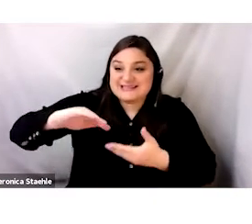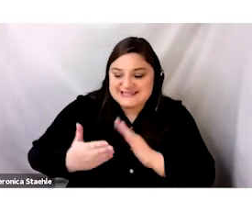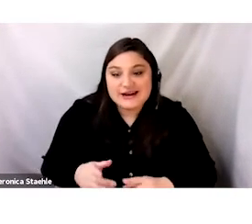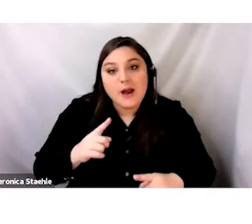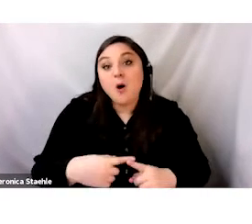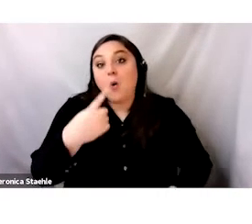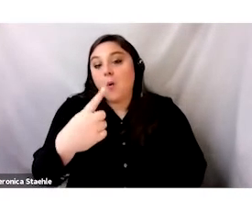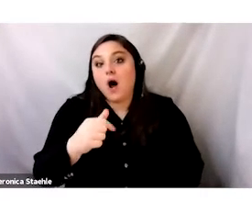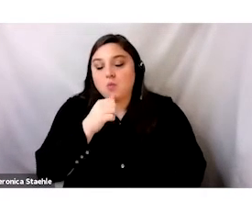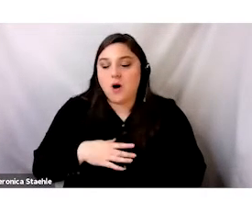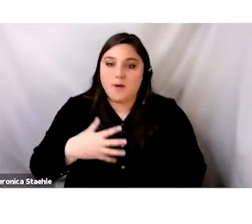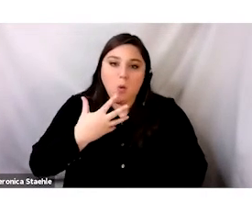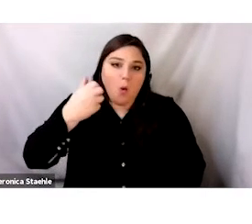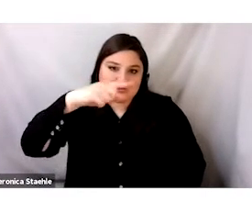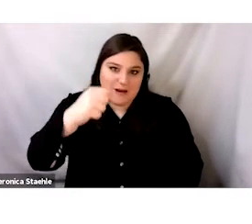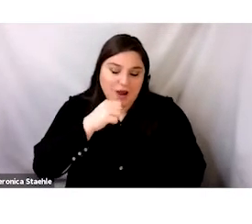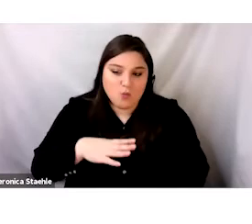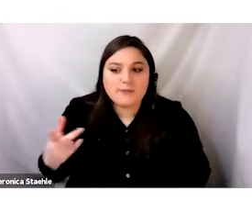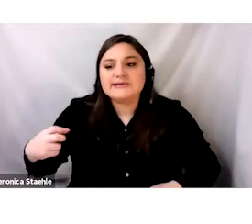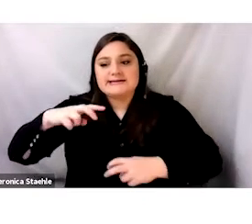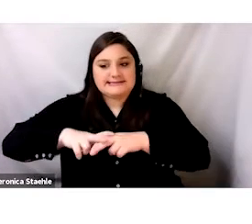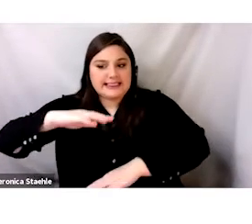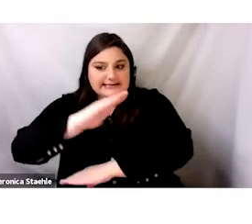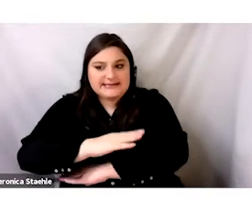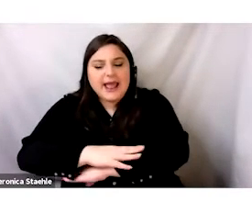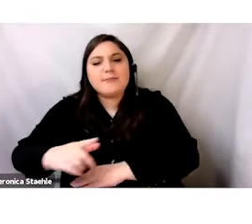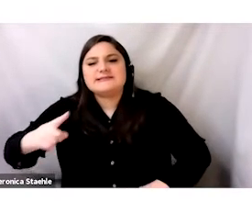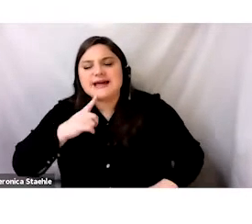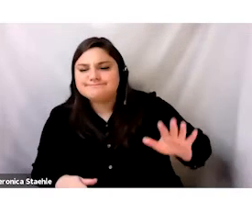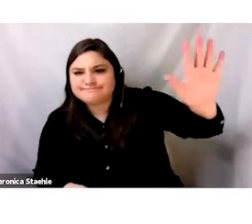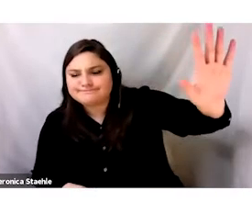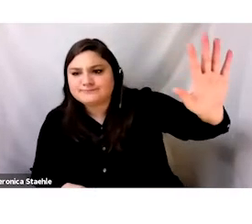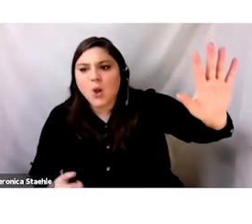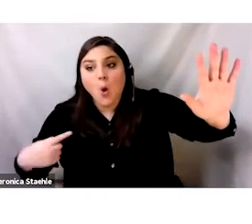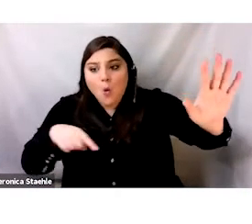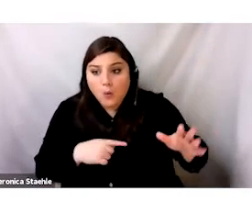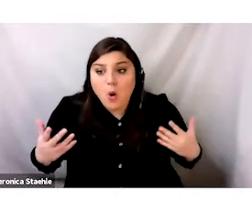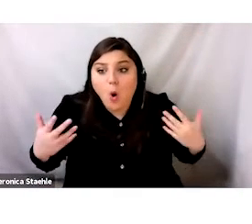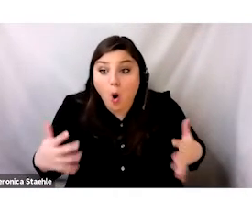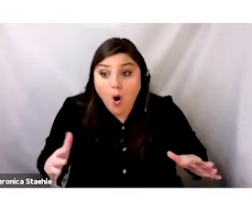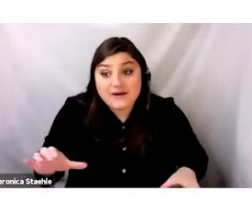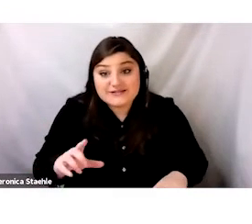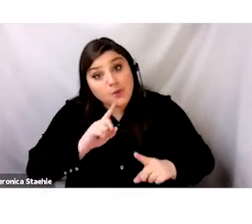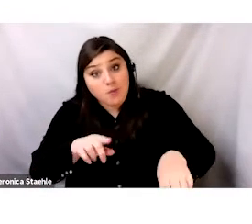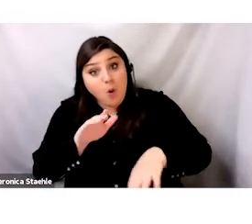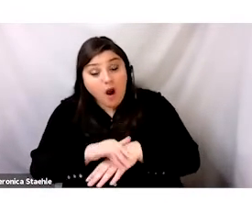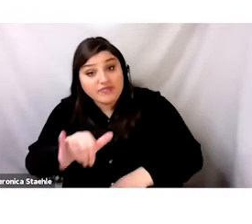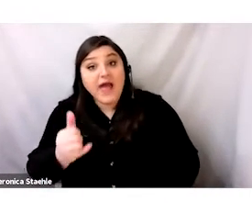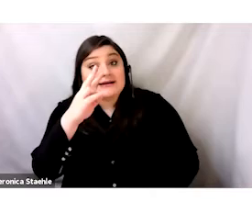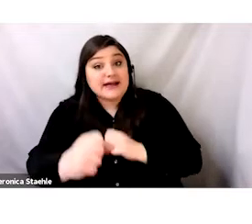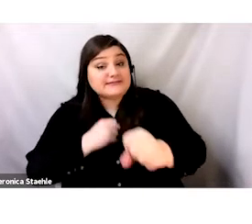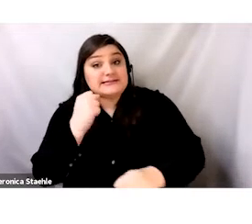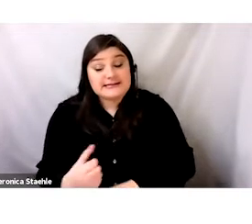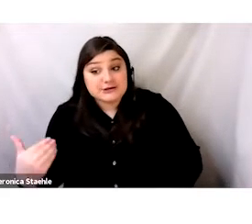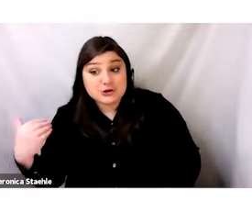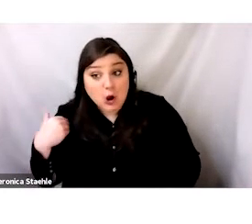she every time will call them out and say, we actually already did a report on that. That happened around 17 years ago. And